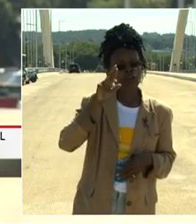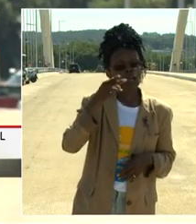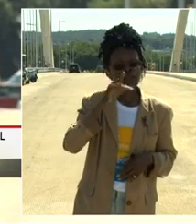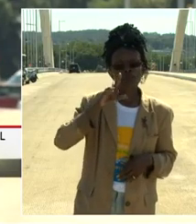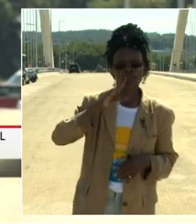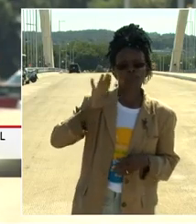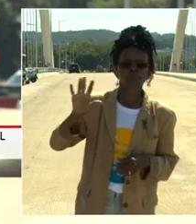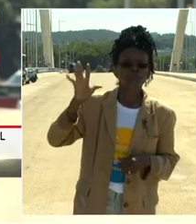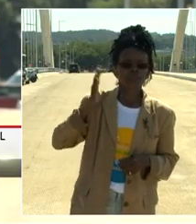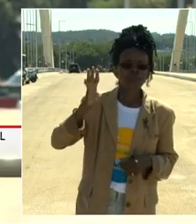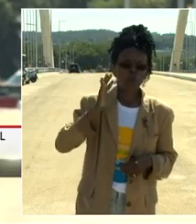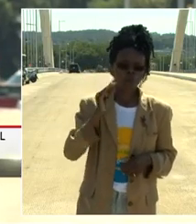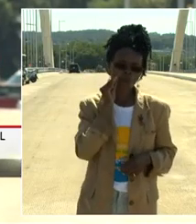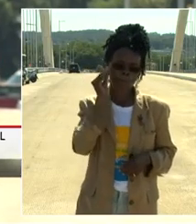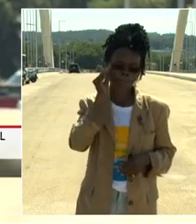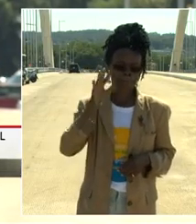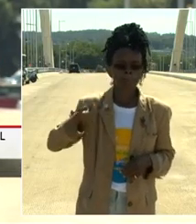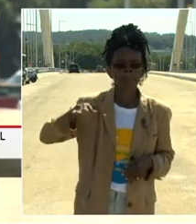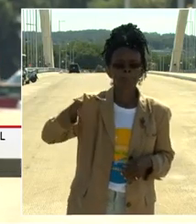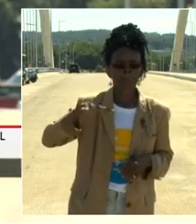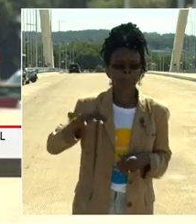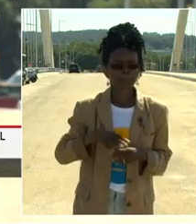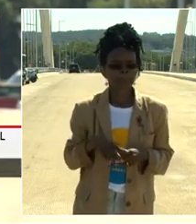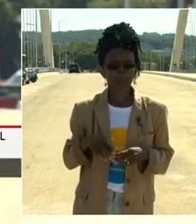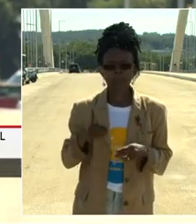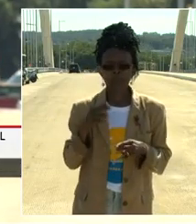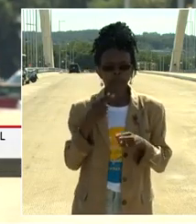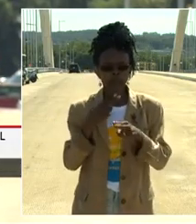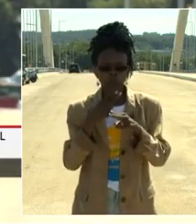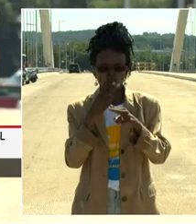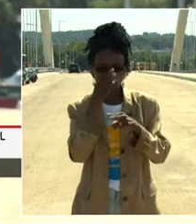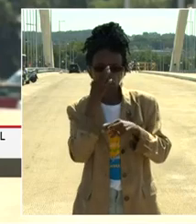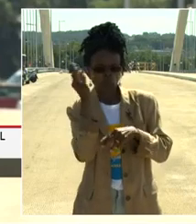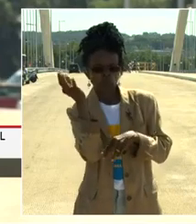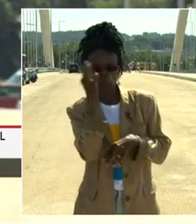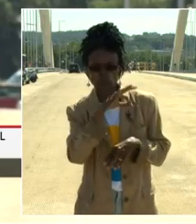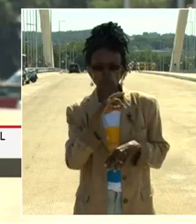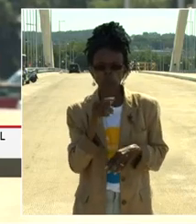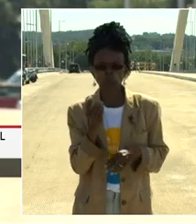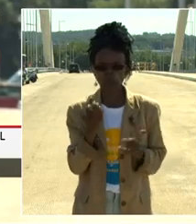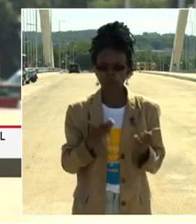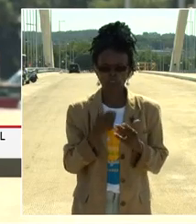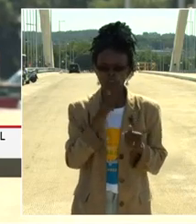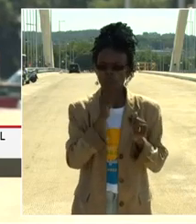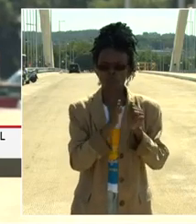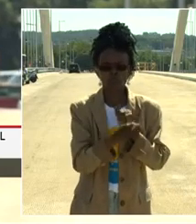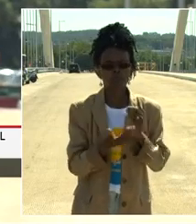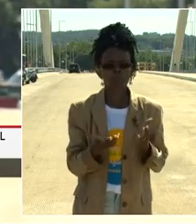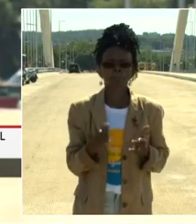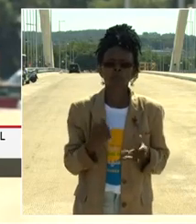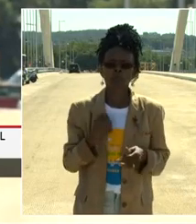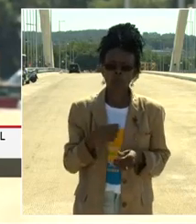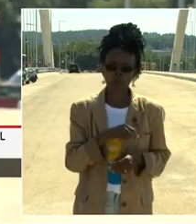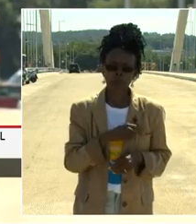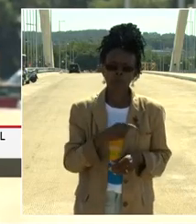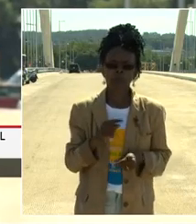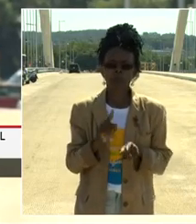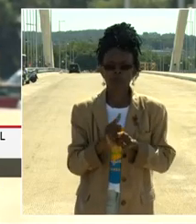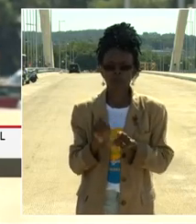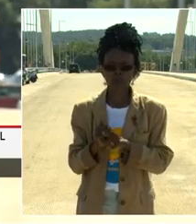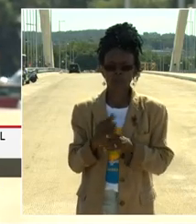Anacostia that is just a short walk from here. We also are very proud, thank you, Congresswoman, that